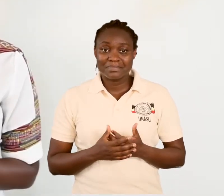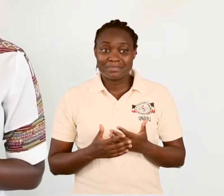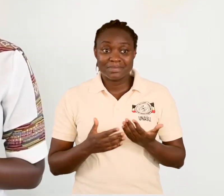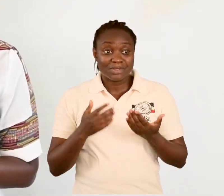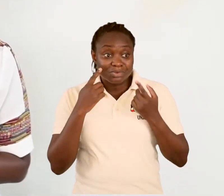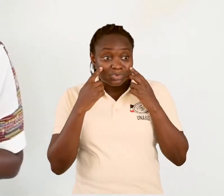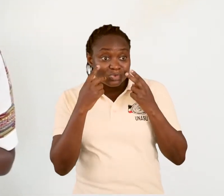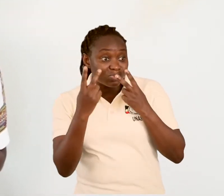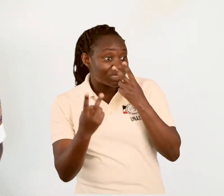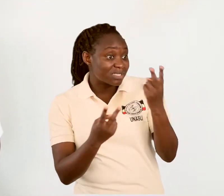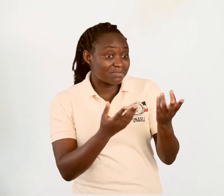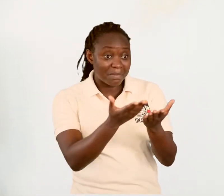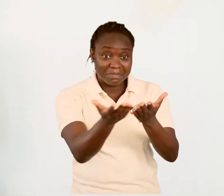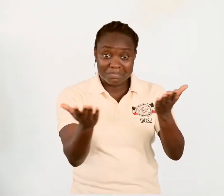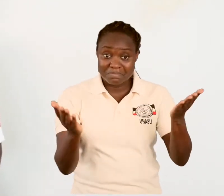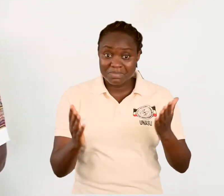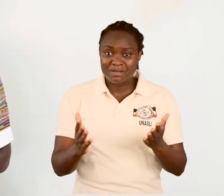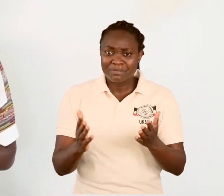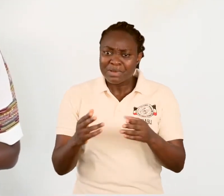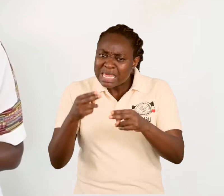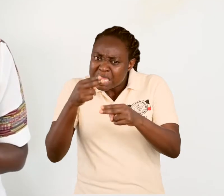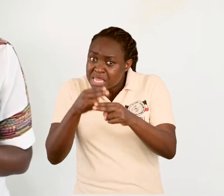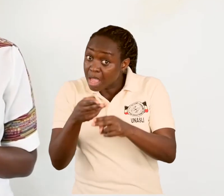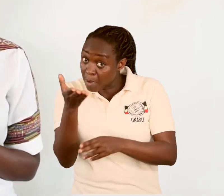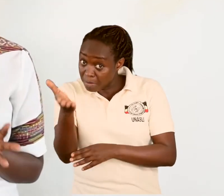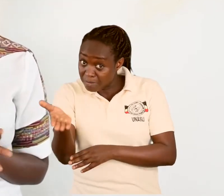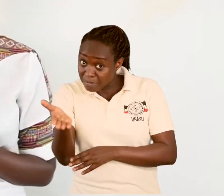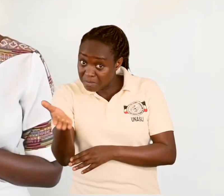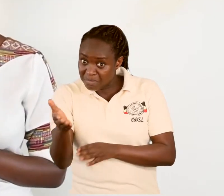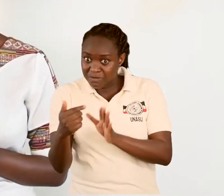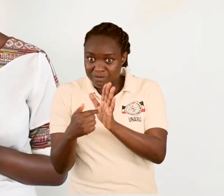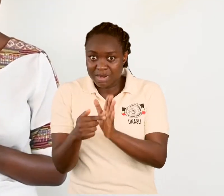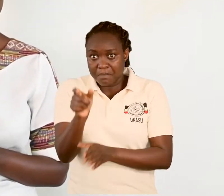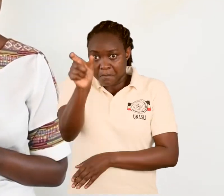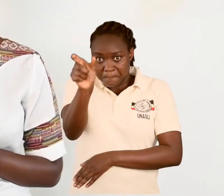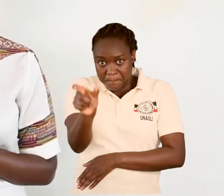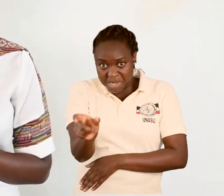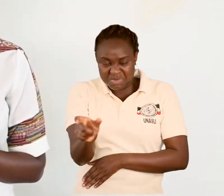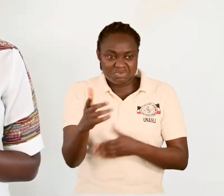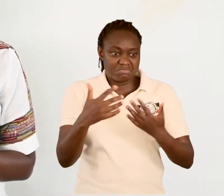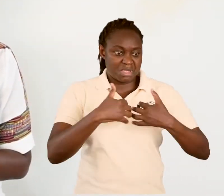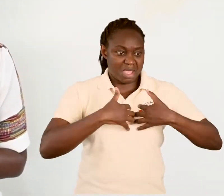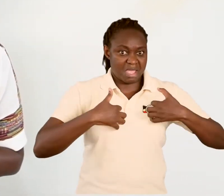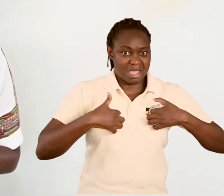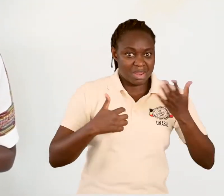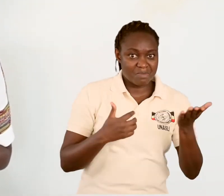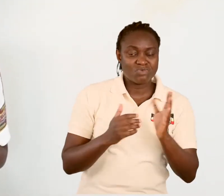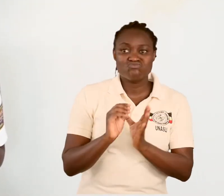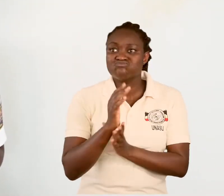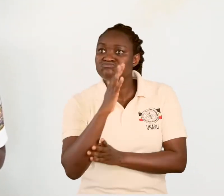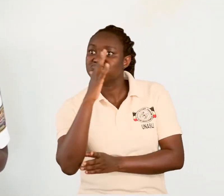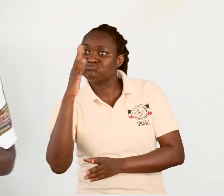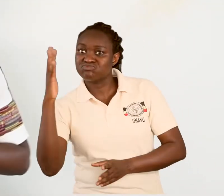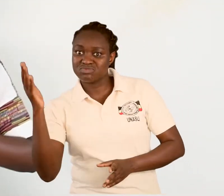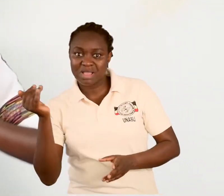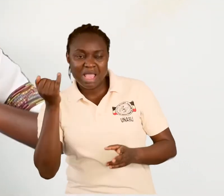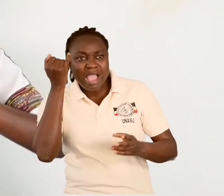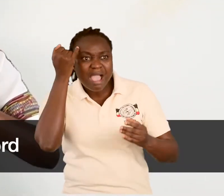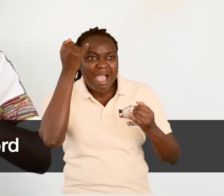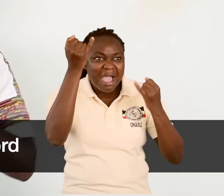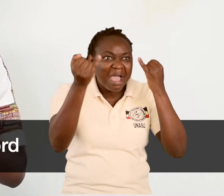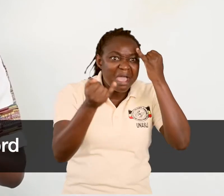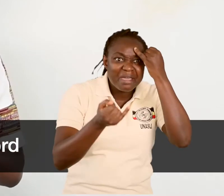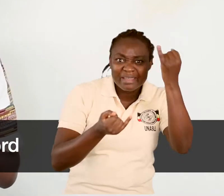Everything around us has a name. A person, animals, plants, ideas,